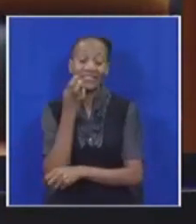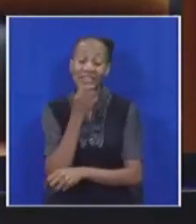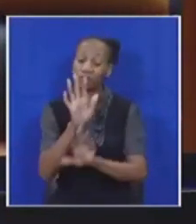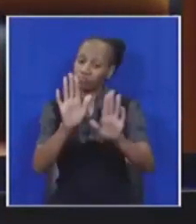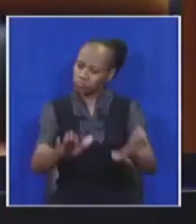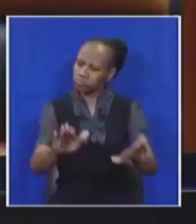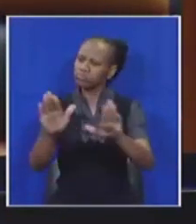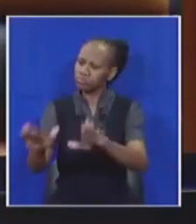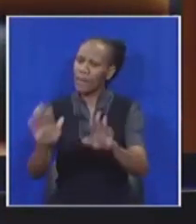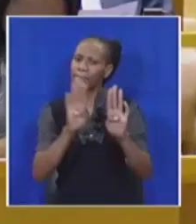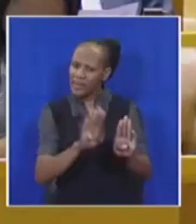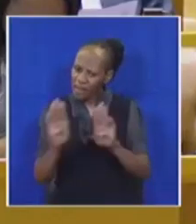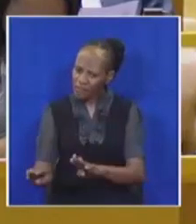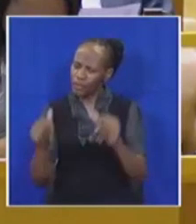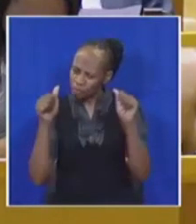behave appropriately.